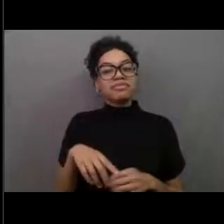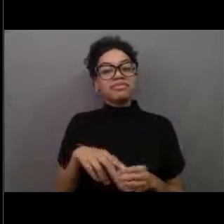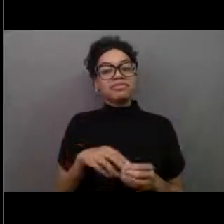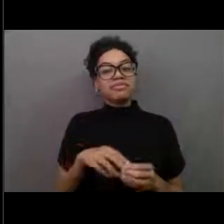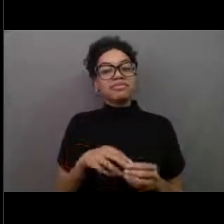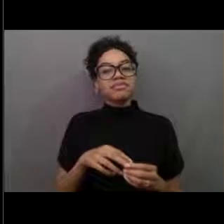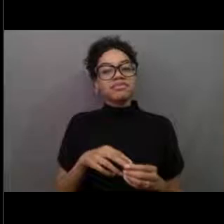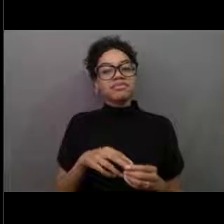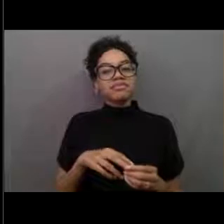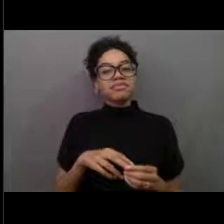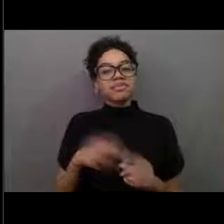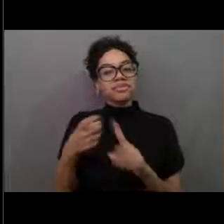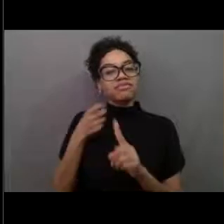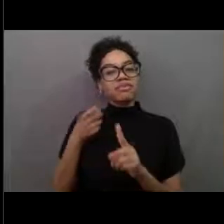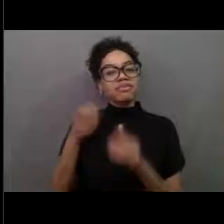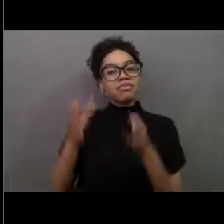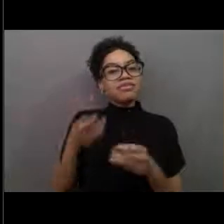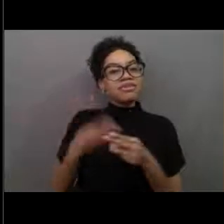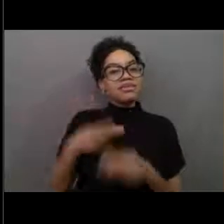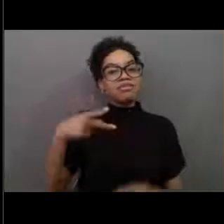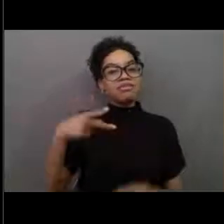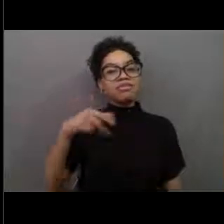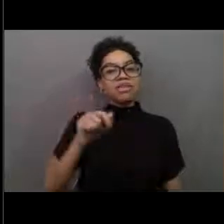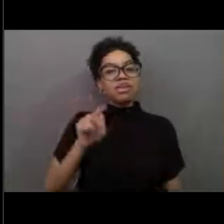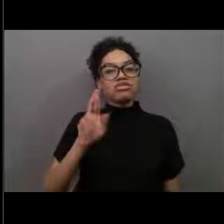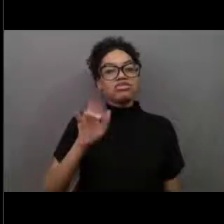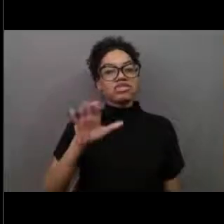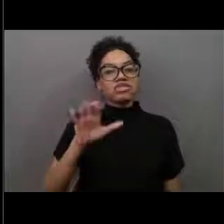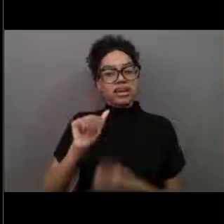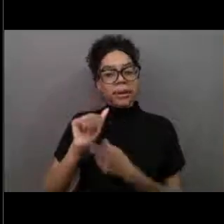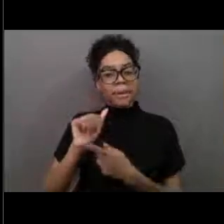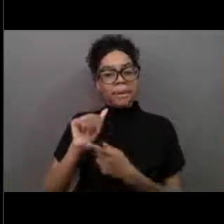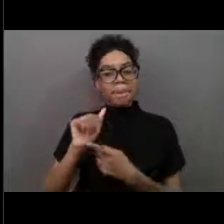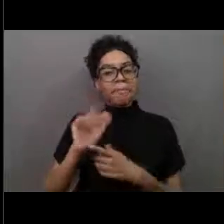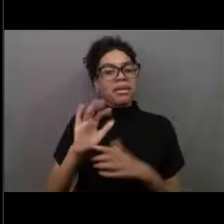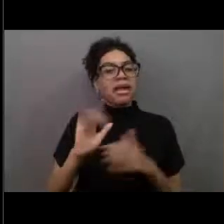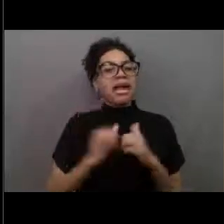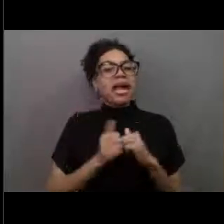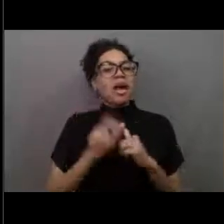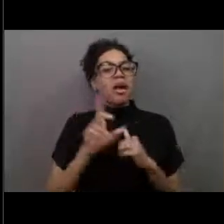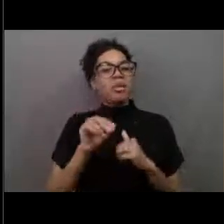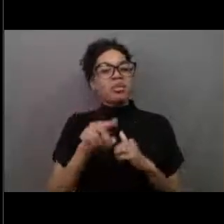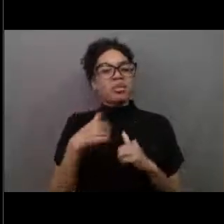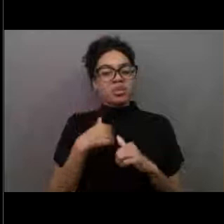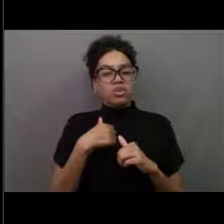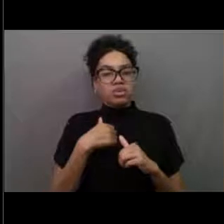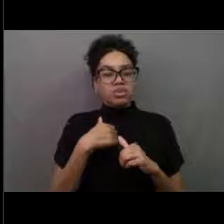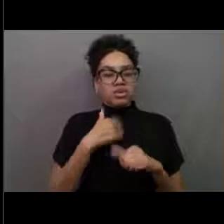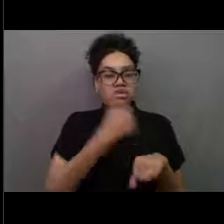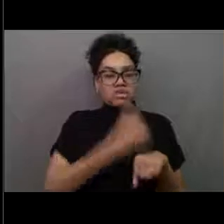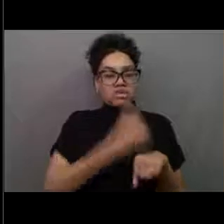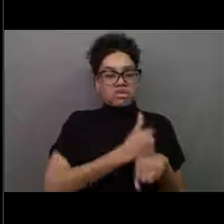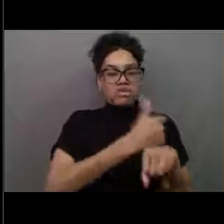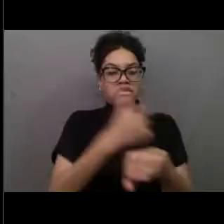came from Patricia. And that was, how do you mark the locations of the banks so that people don't bother